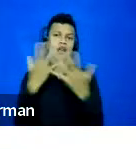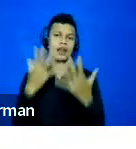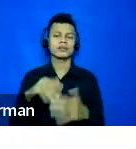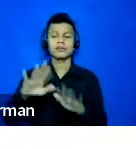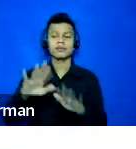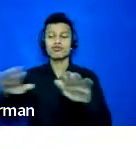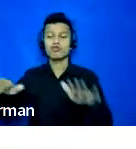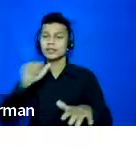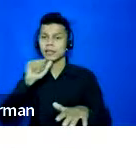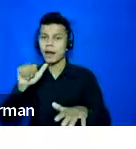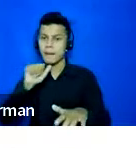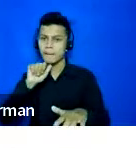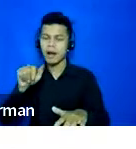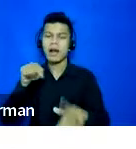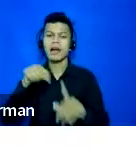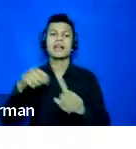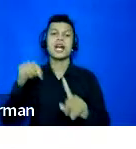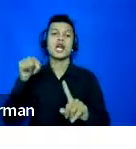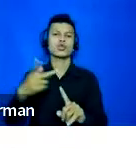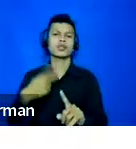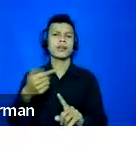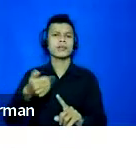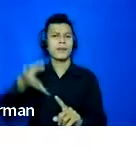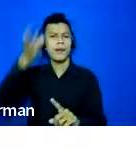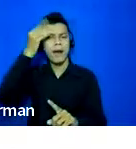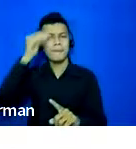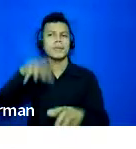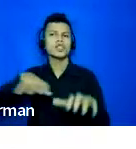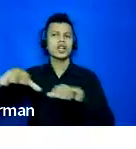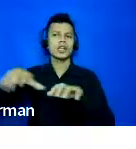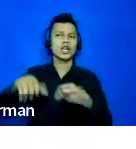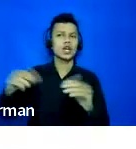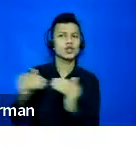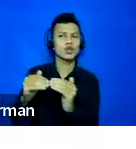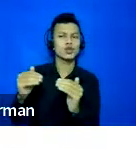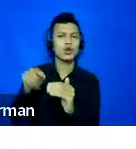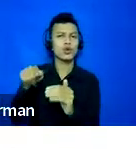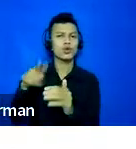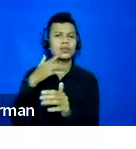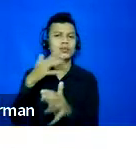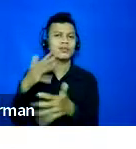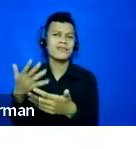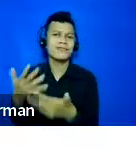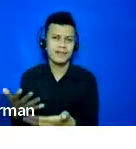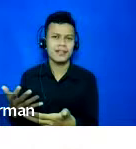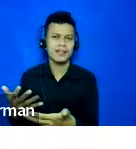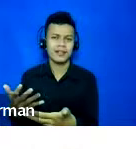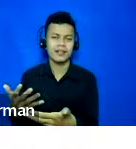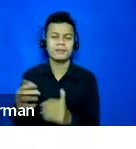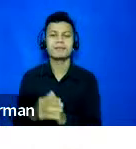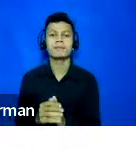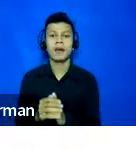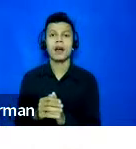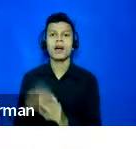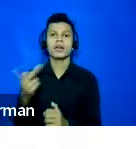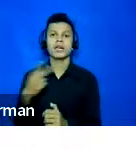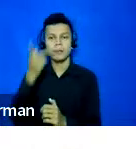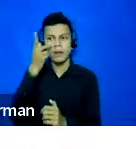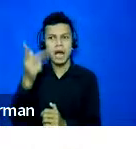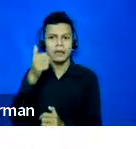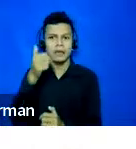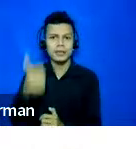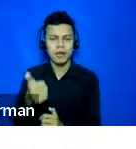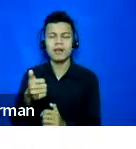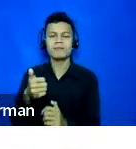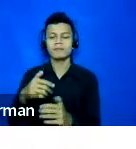strategies work best for them. And what we have seen that worked well was to combine different strategies to maximize the impact. And this can